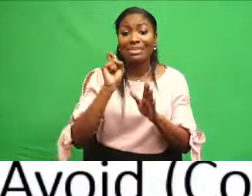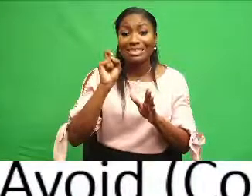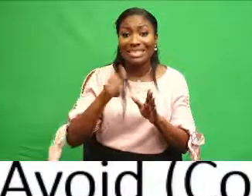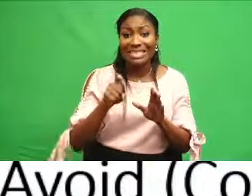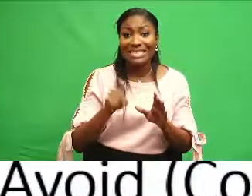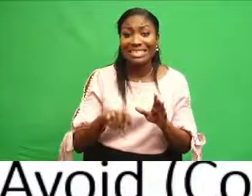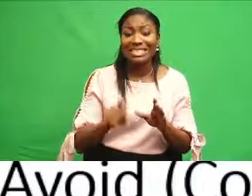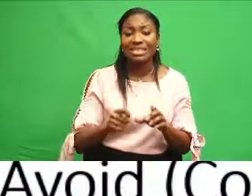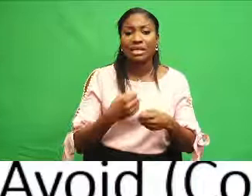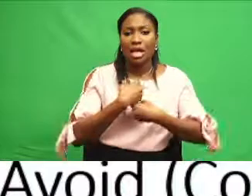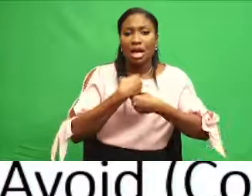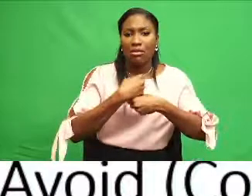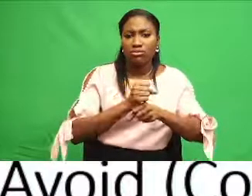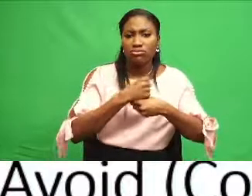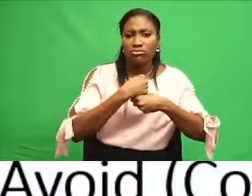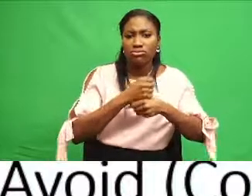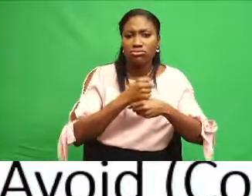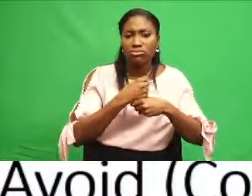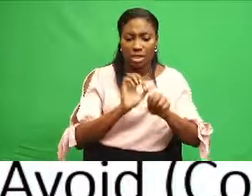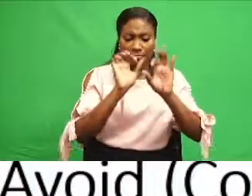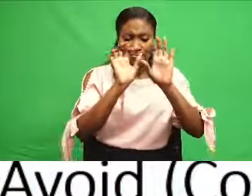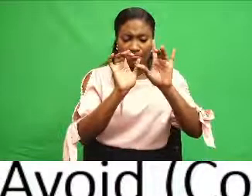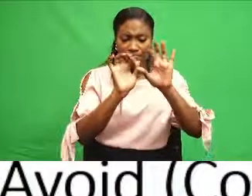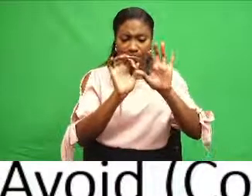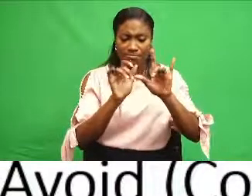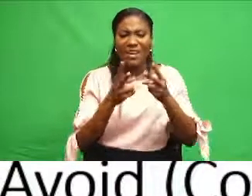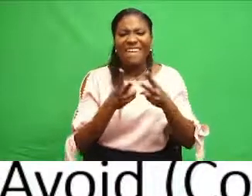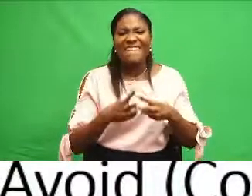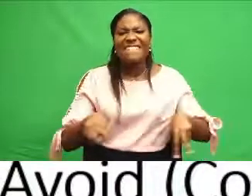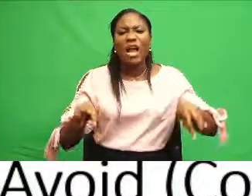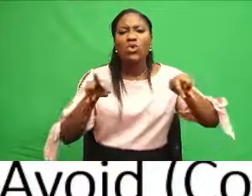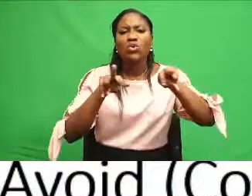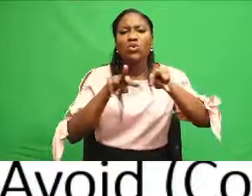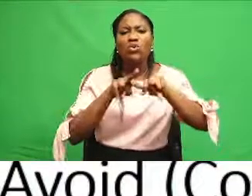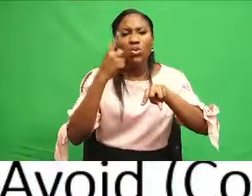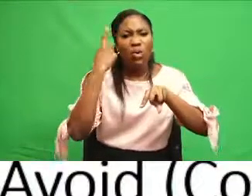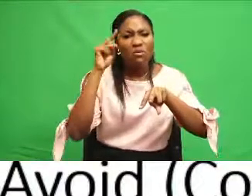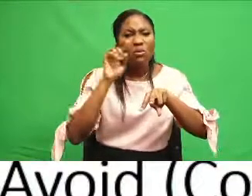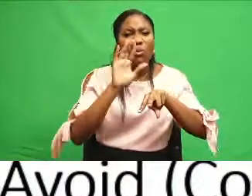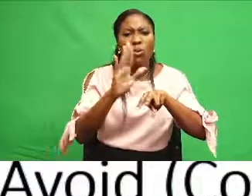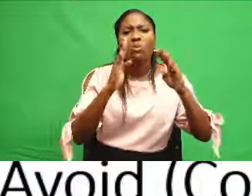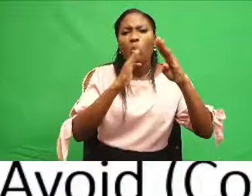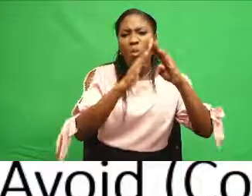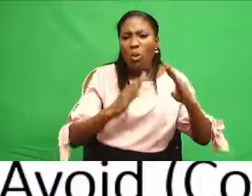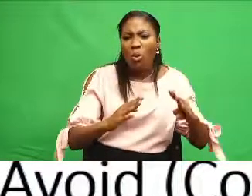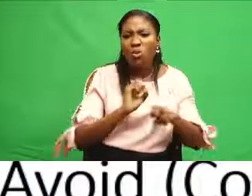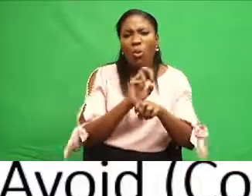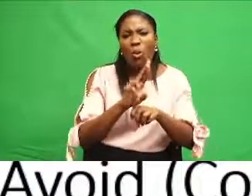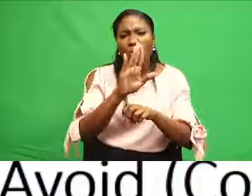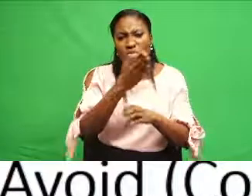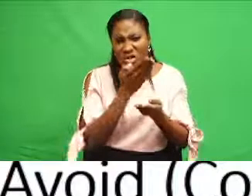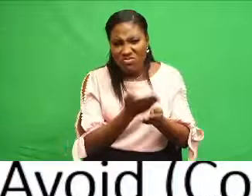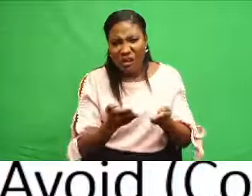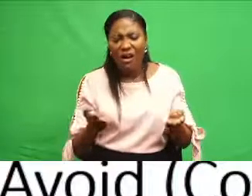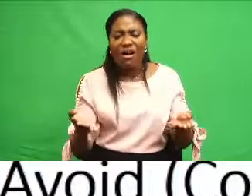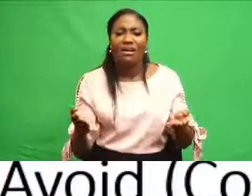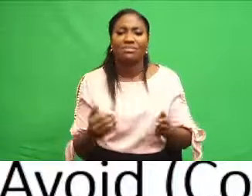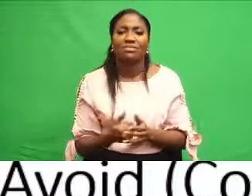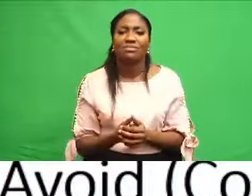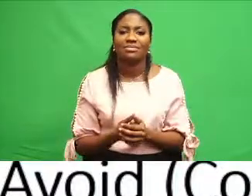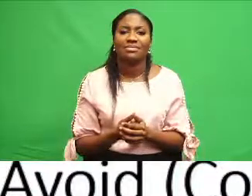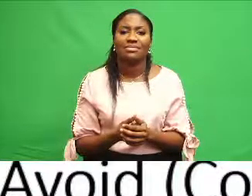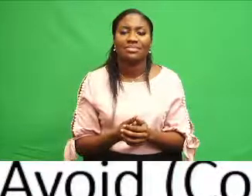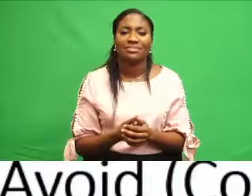value of the estate after passing in order to make it tax efficient. And the other common mistake